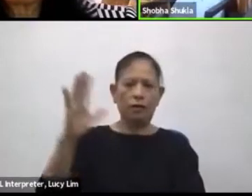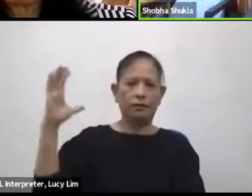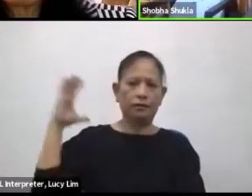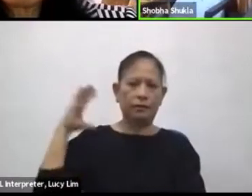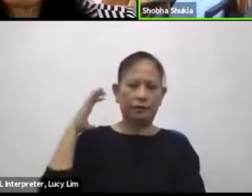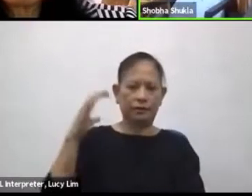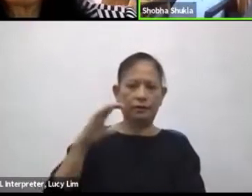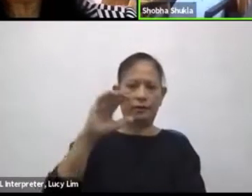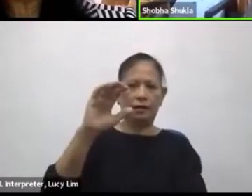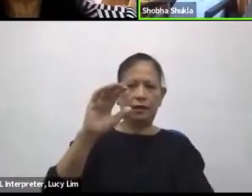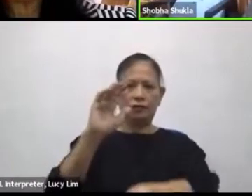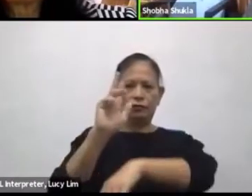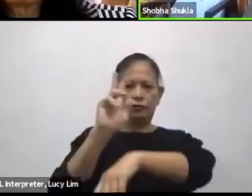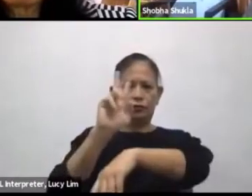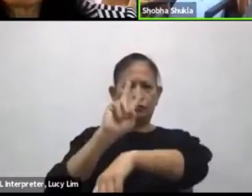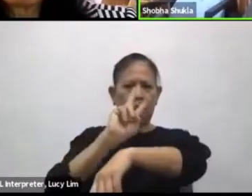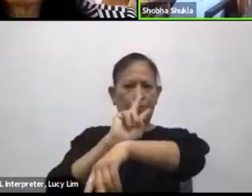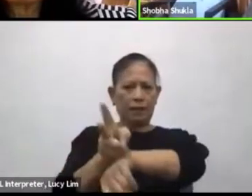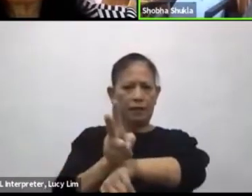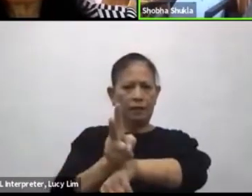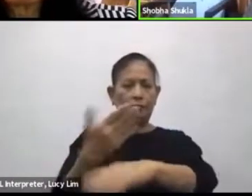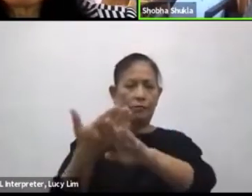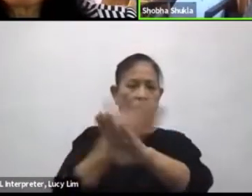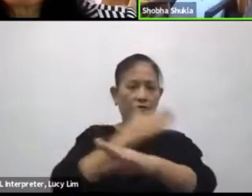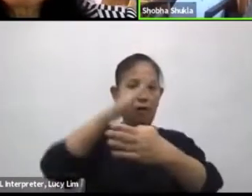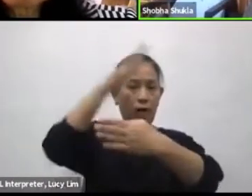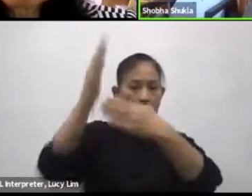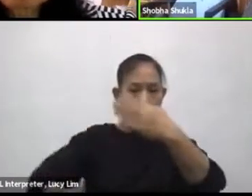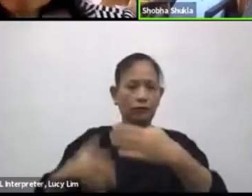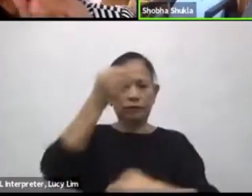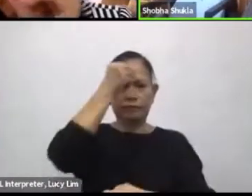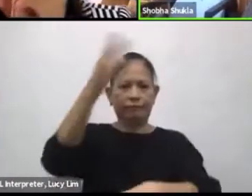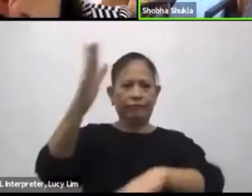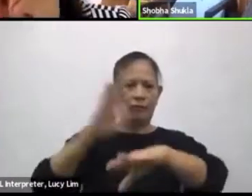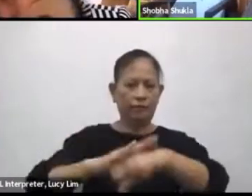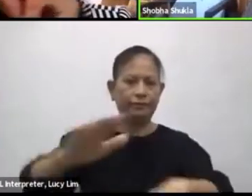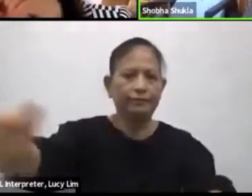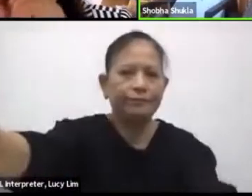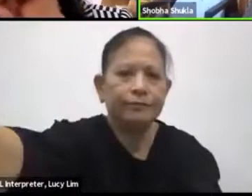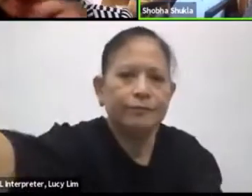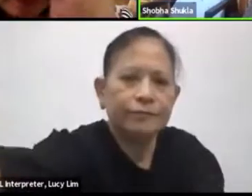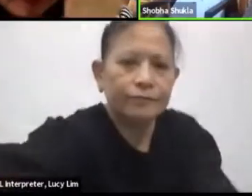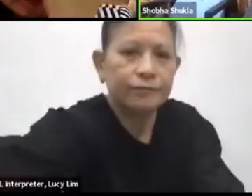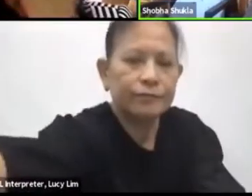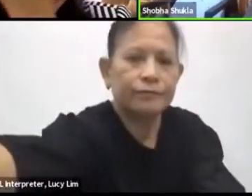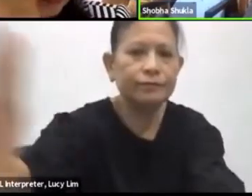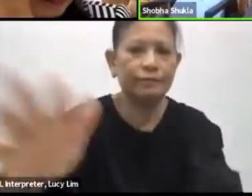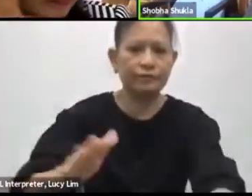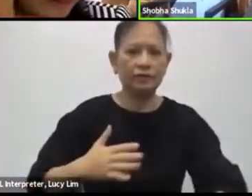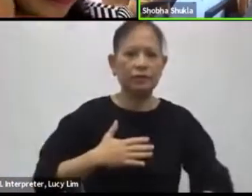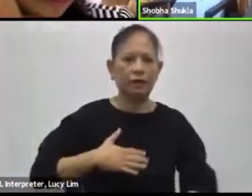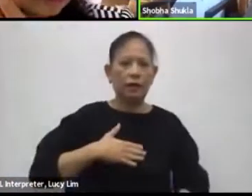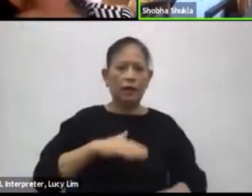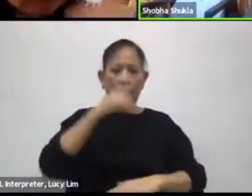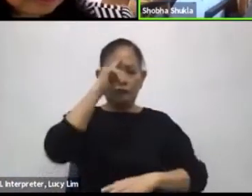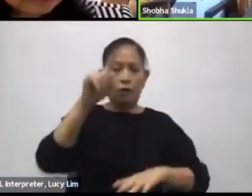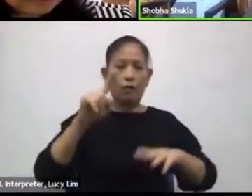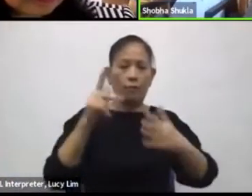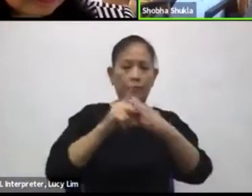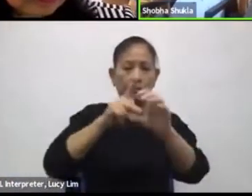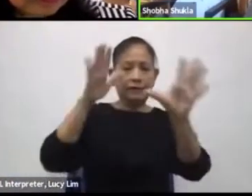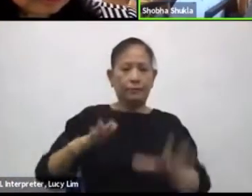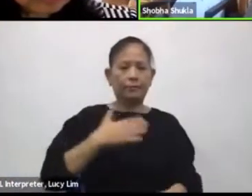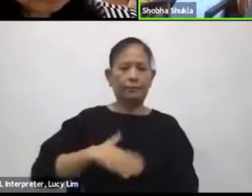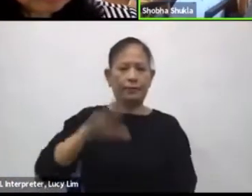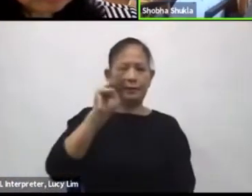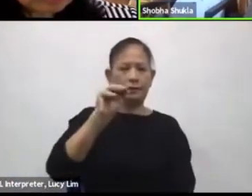before your scheduled time is to end. Audience, please keep yourself muted and your videos turned off throughout the